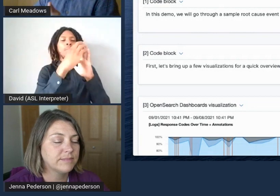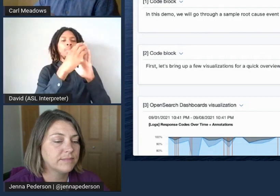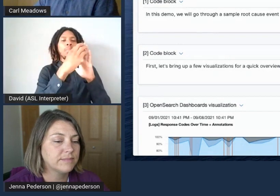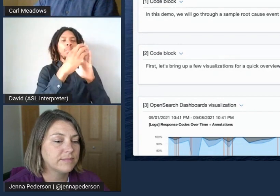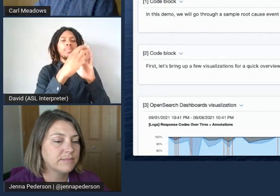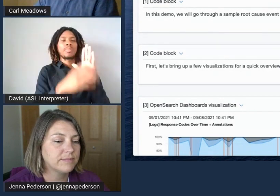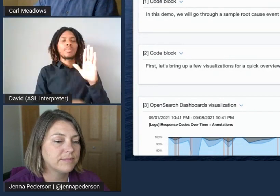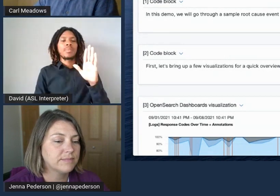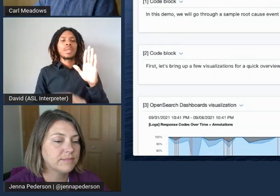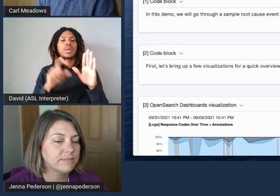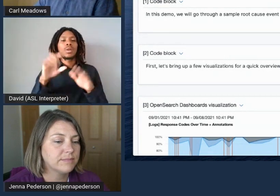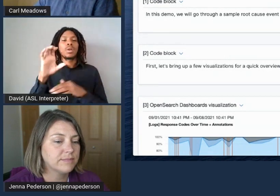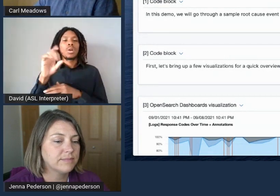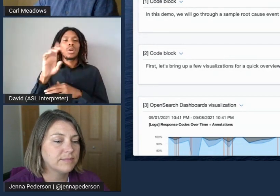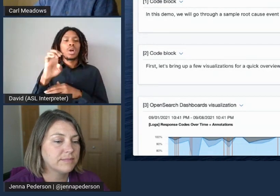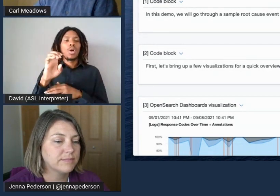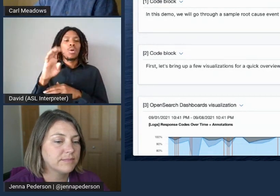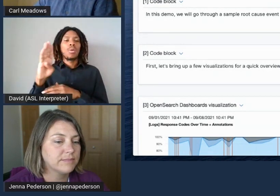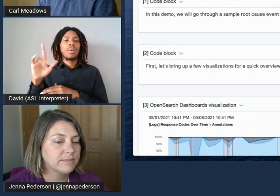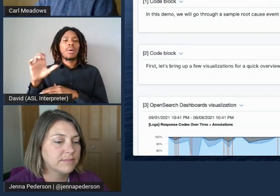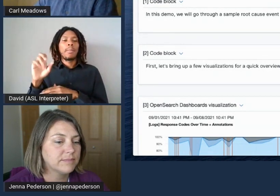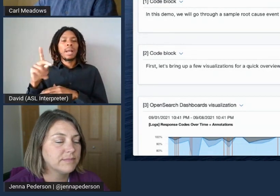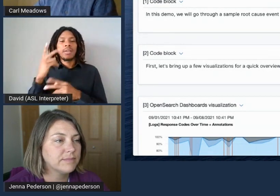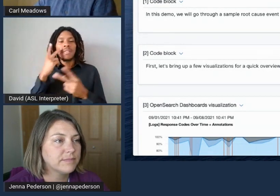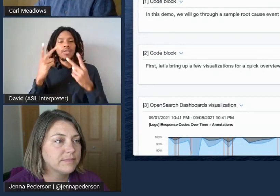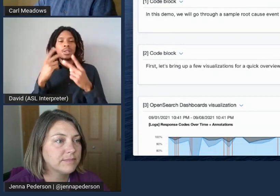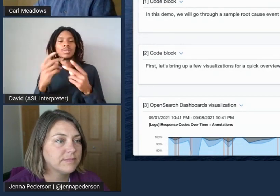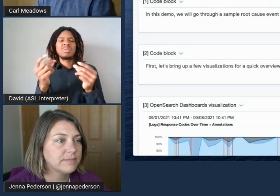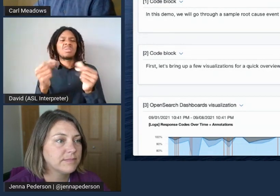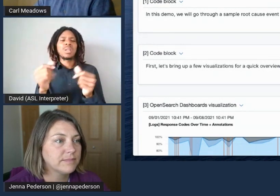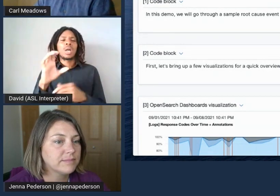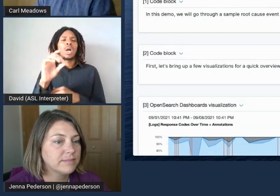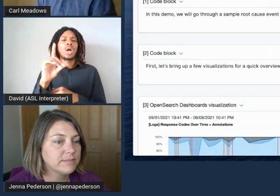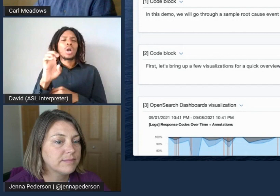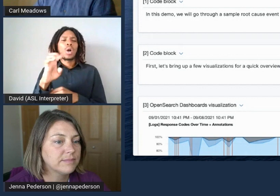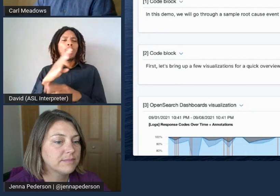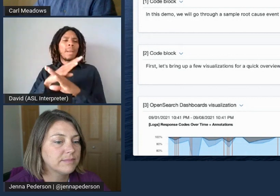and you can do code blocks or visualizations. I'm going to go ahead and do a quick code block.